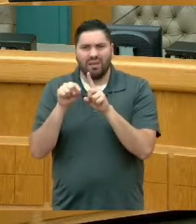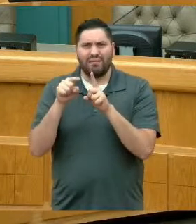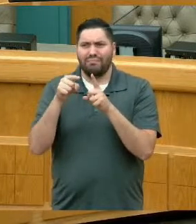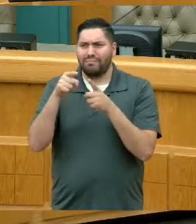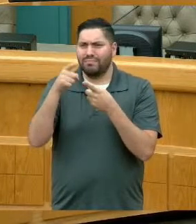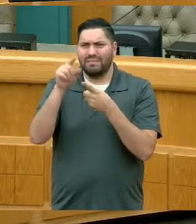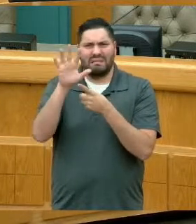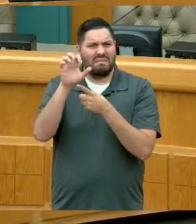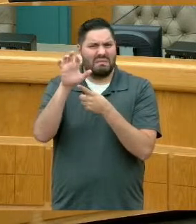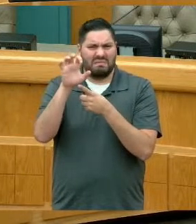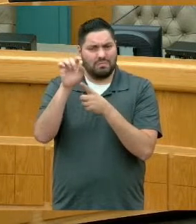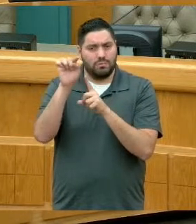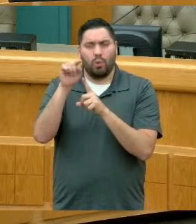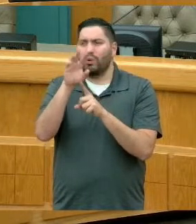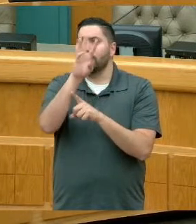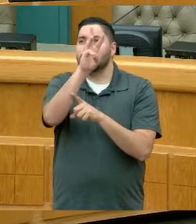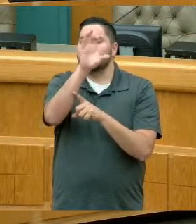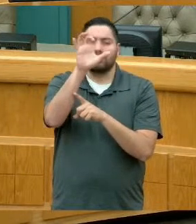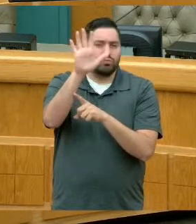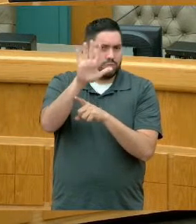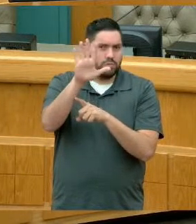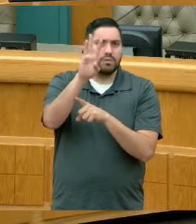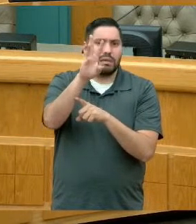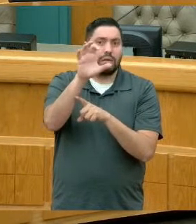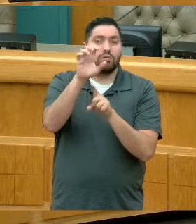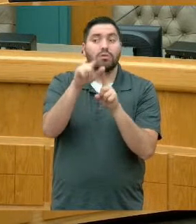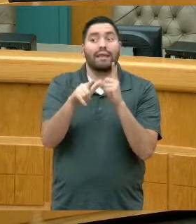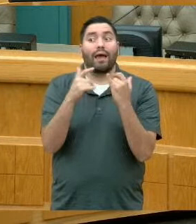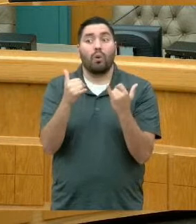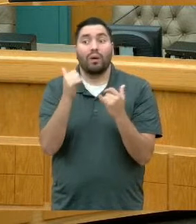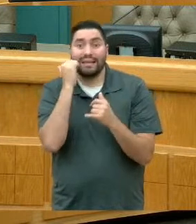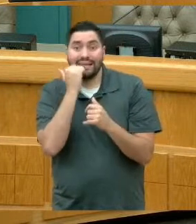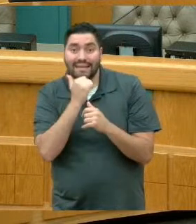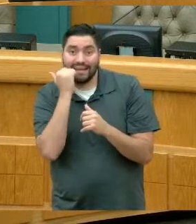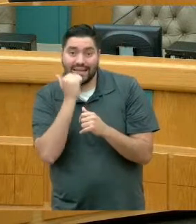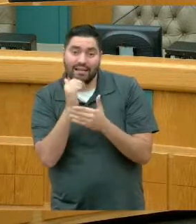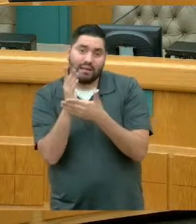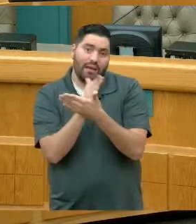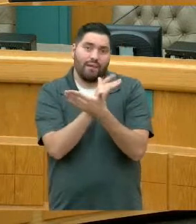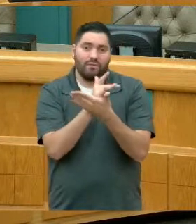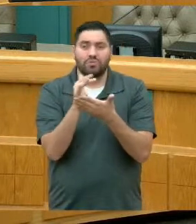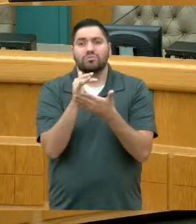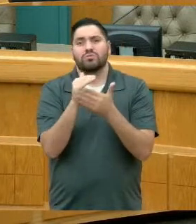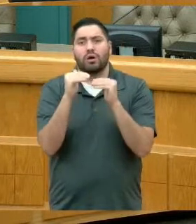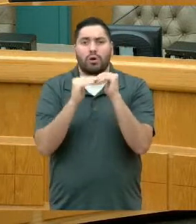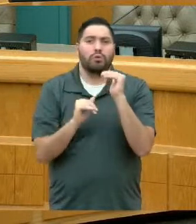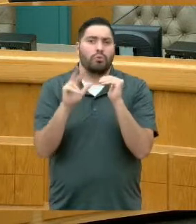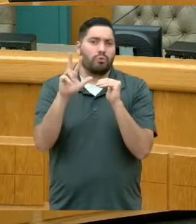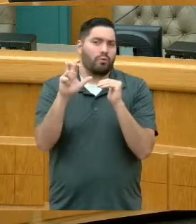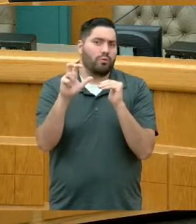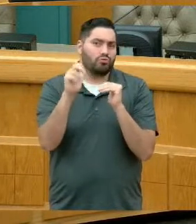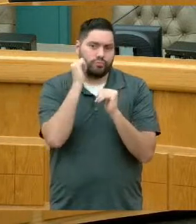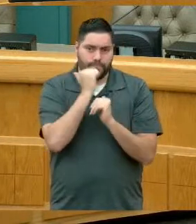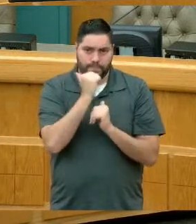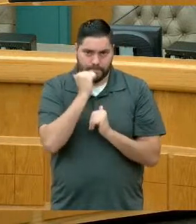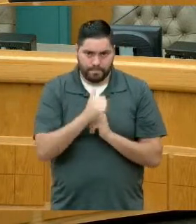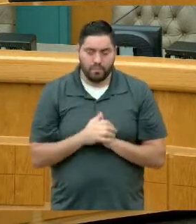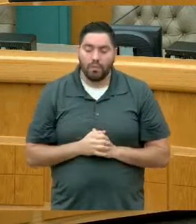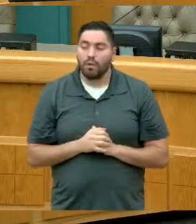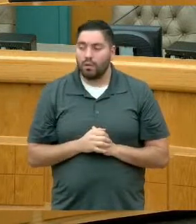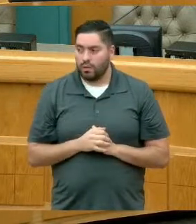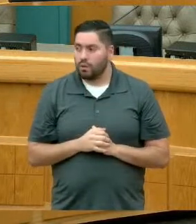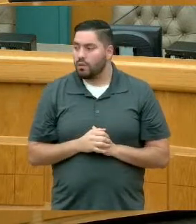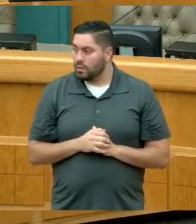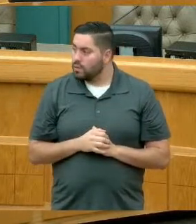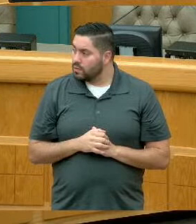new average. The big numbers that were here, one of the big numbers dropped off, the 500 number, or the 600 number.